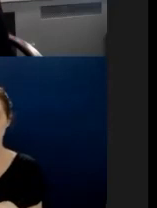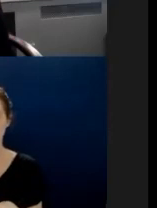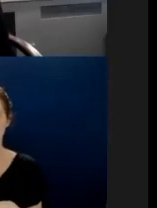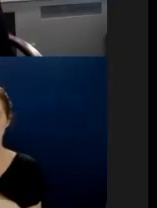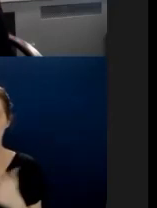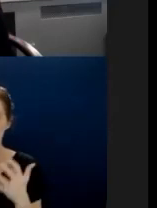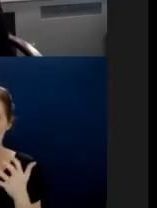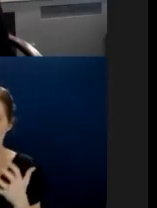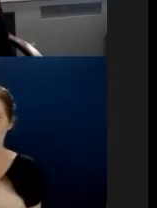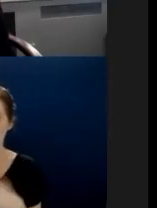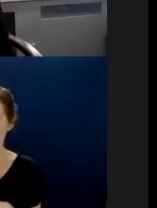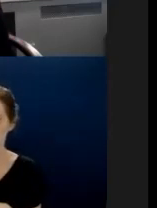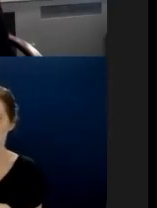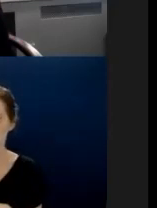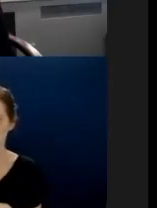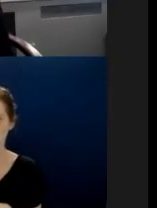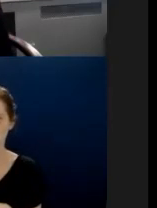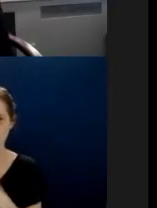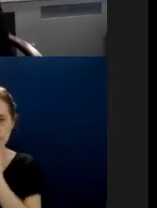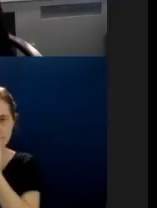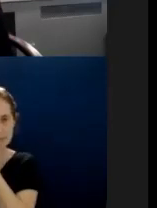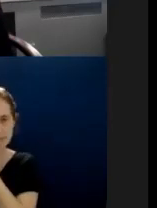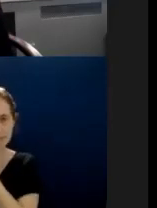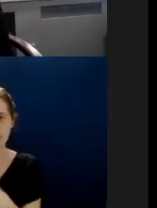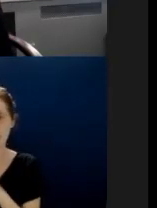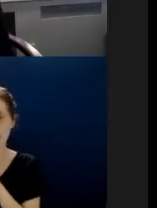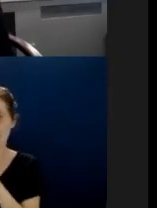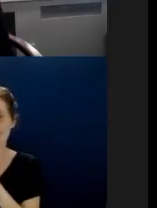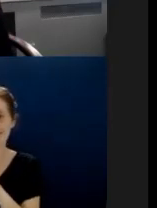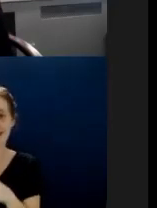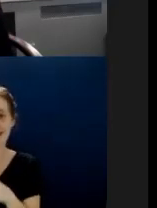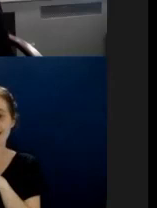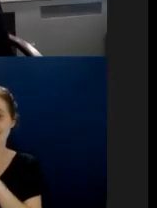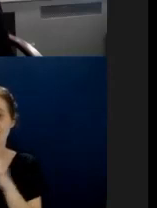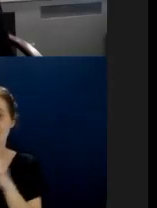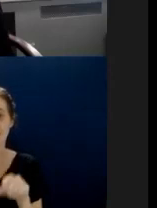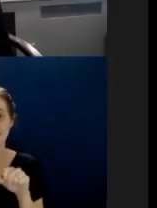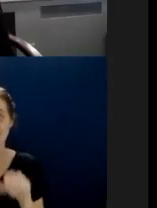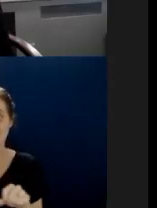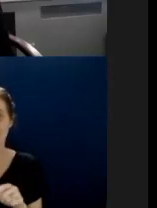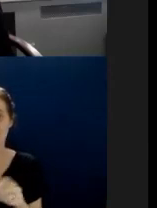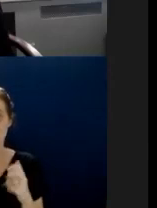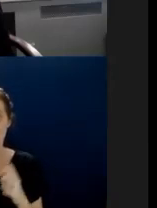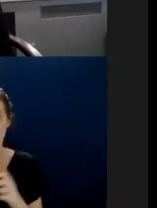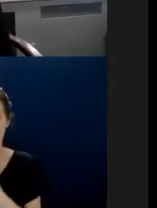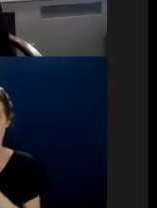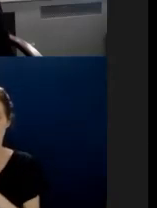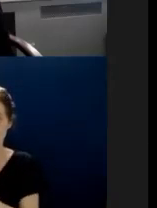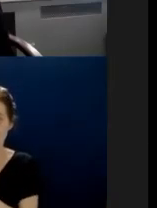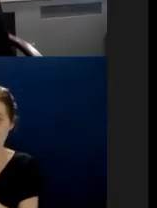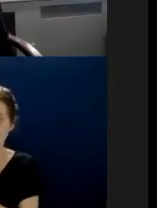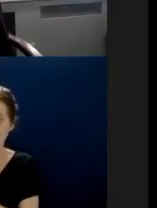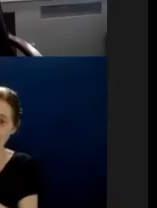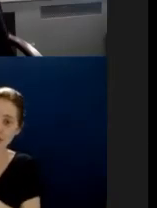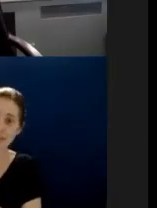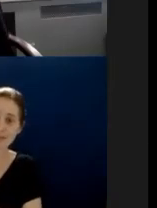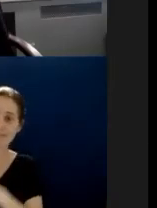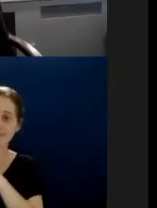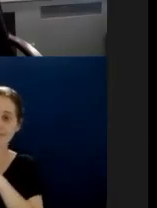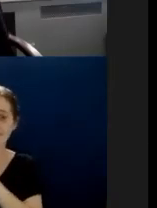want to make sure that voting is as accessible as possible, and they want their polling place to be fully accessible.